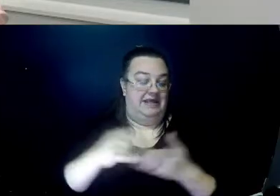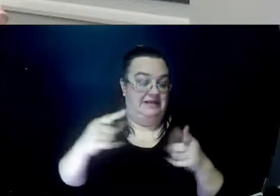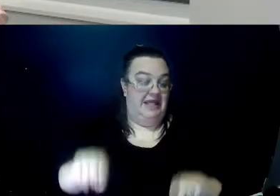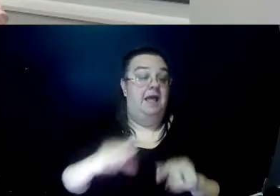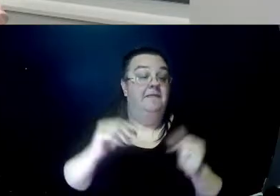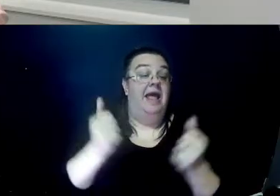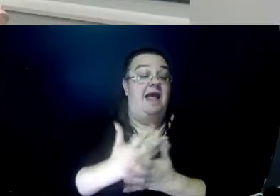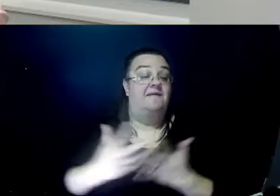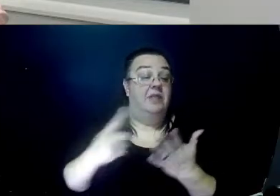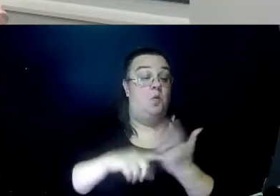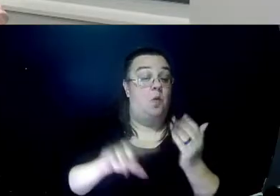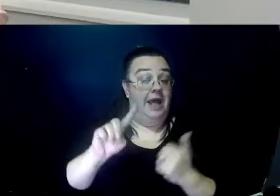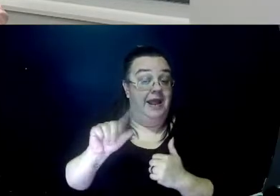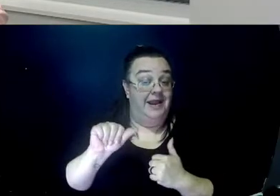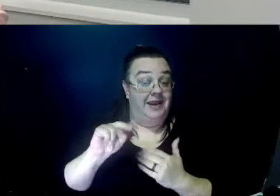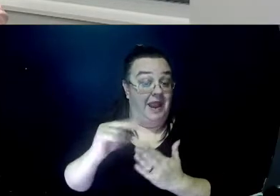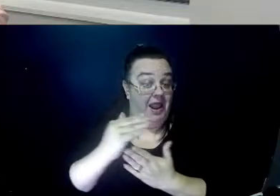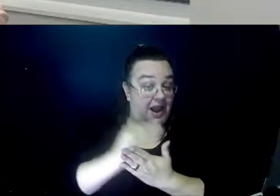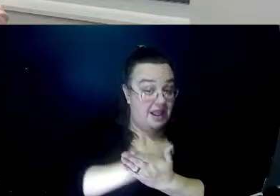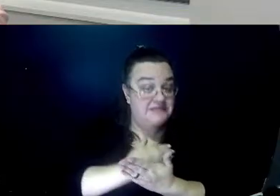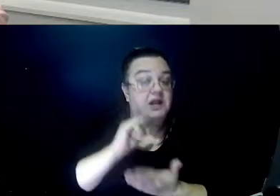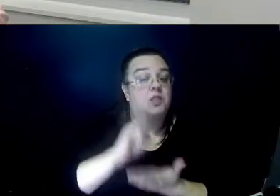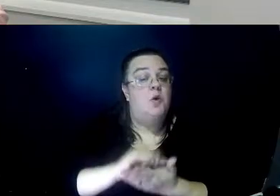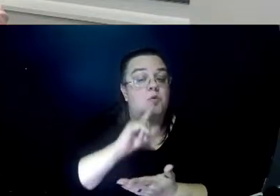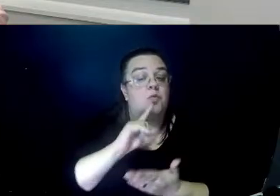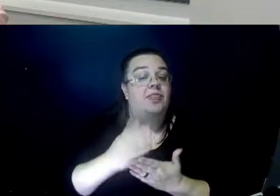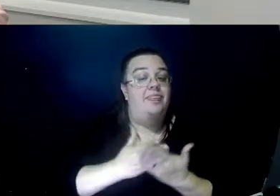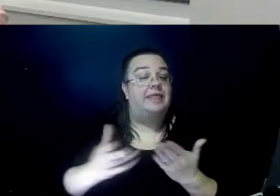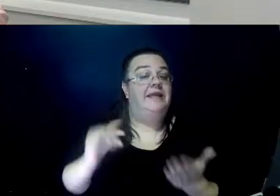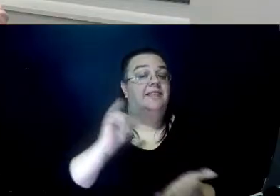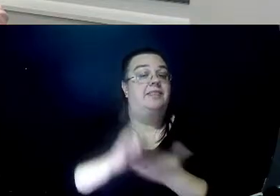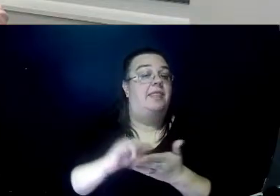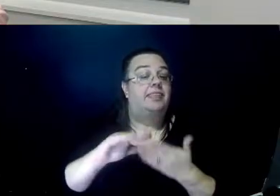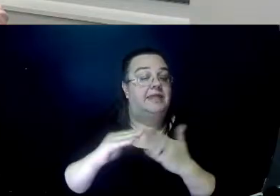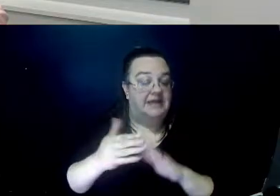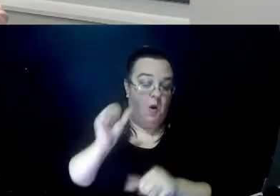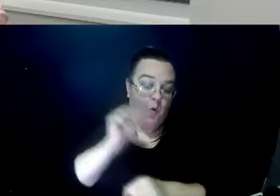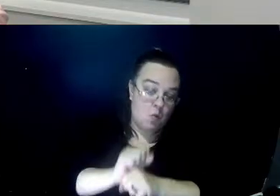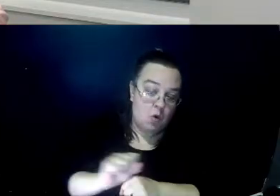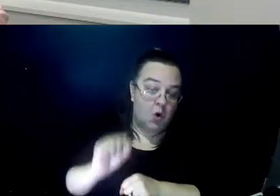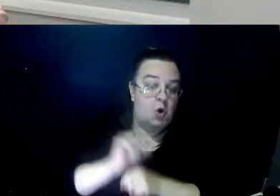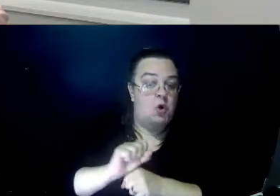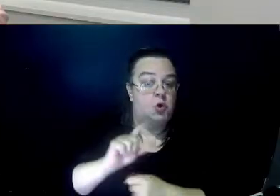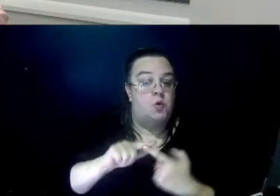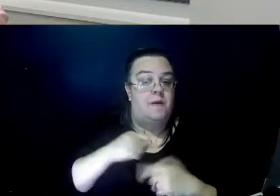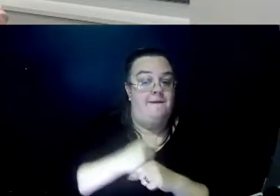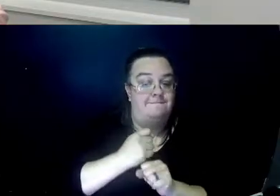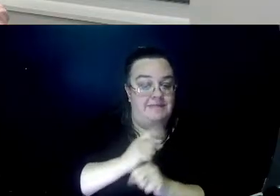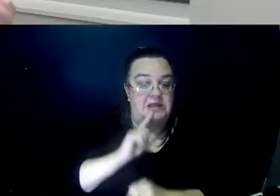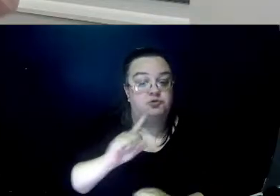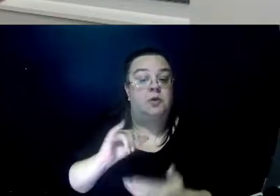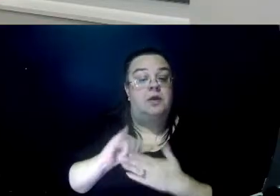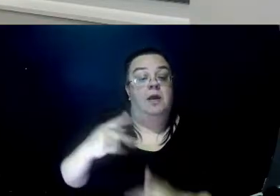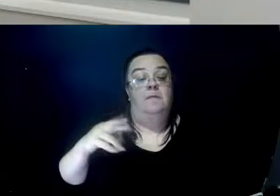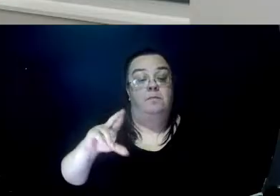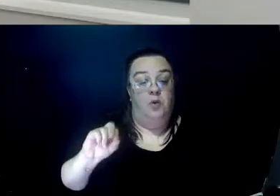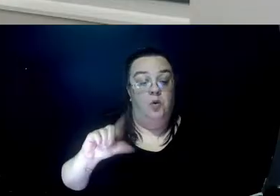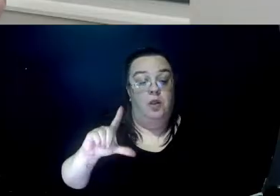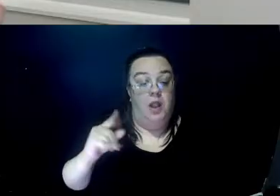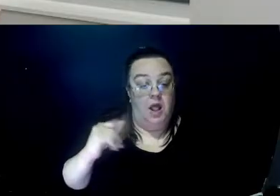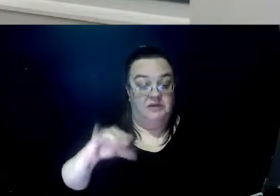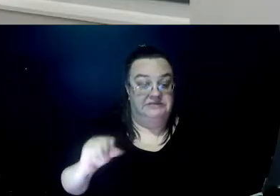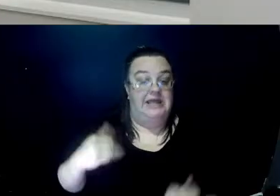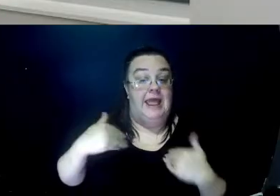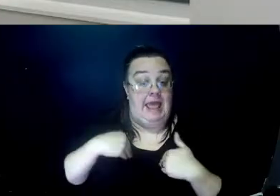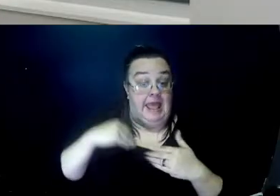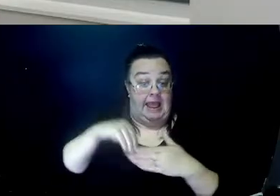listed were things that the town worked to make sure Prologis had in